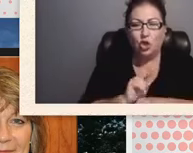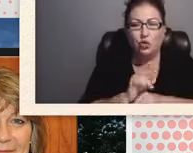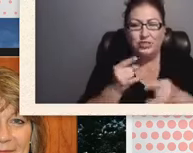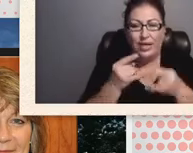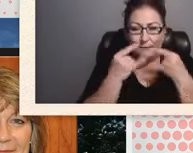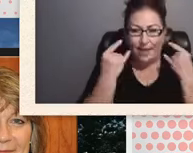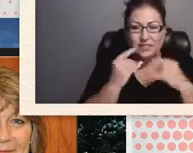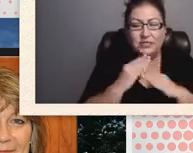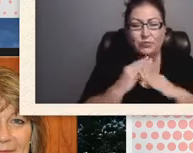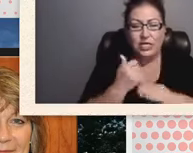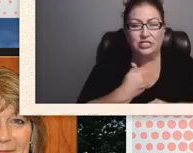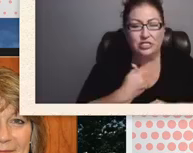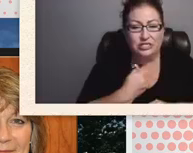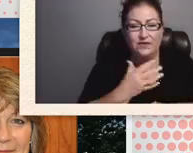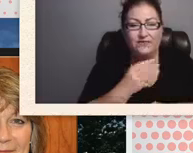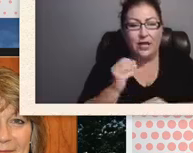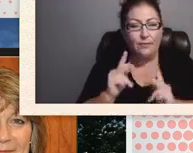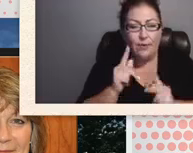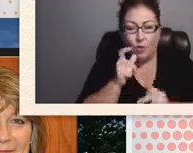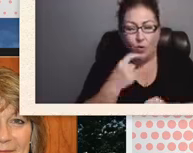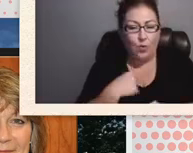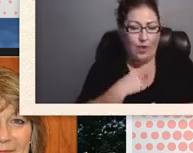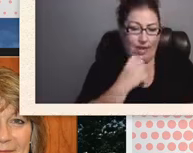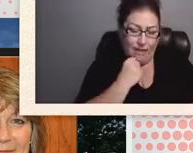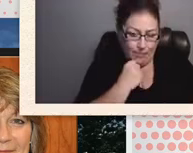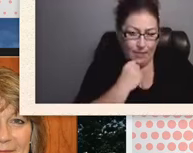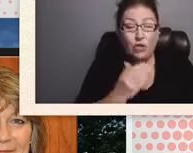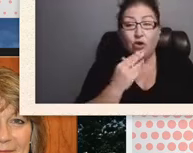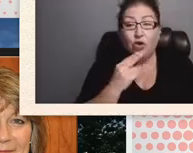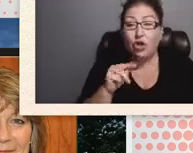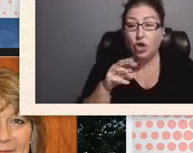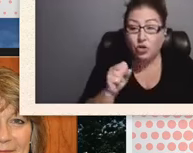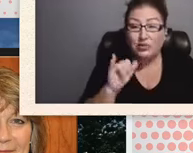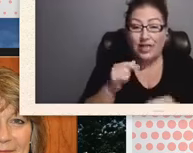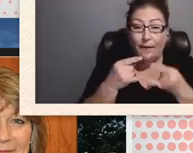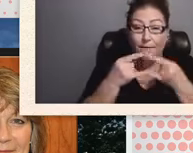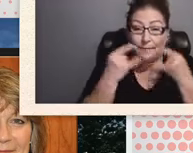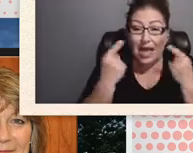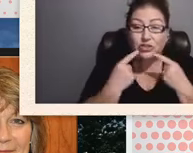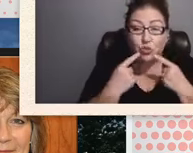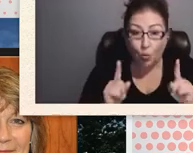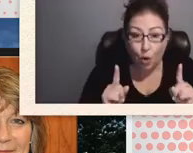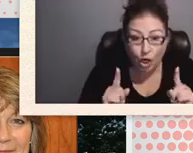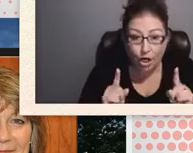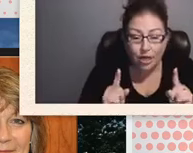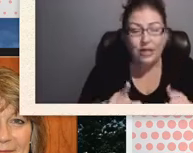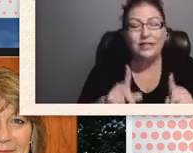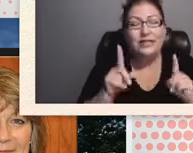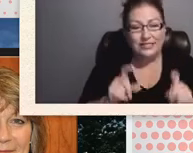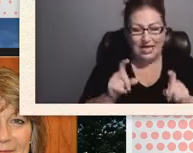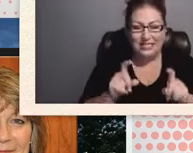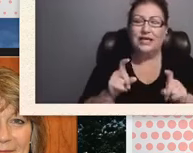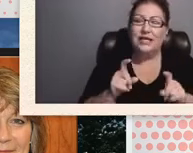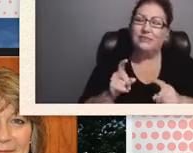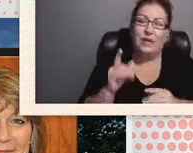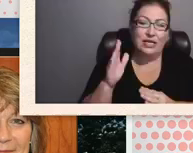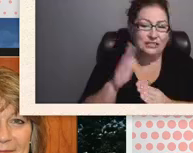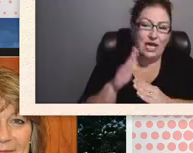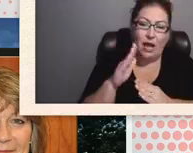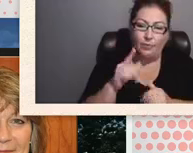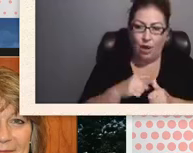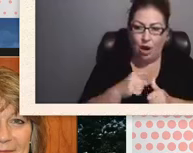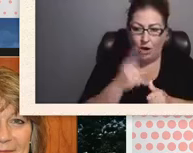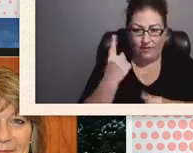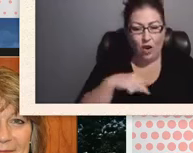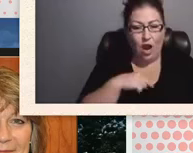those we care about. The good news is that masks work. Testing has been a top priority for our governor, for the